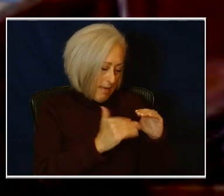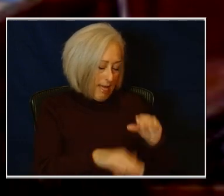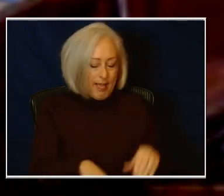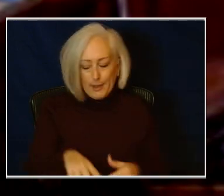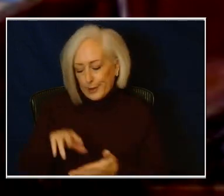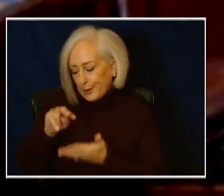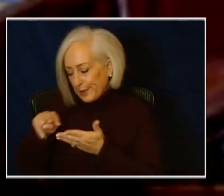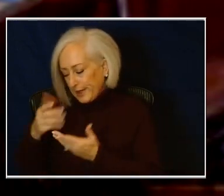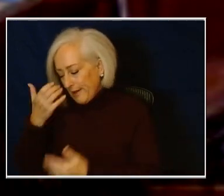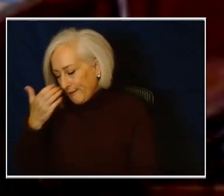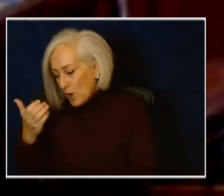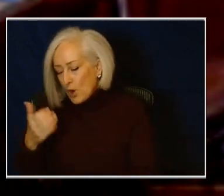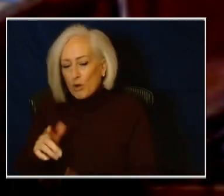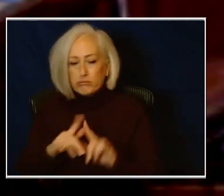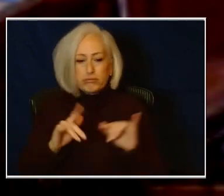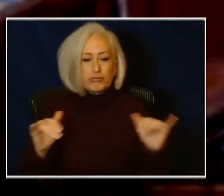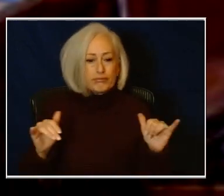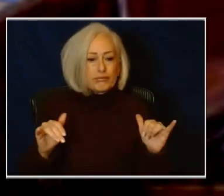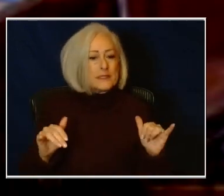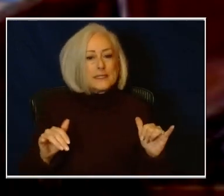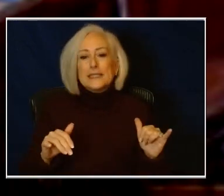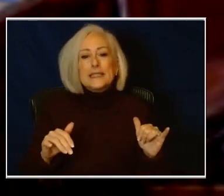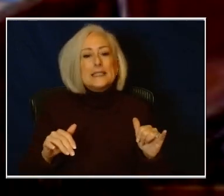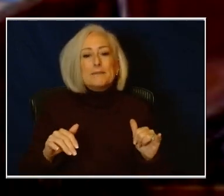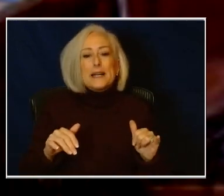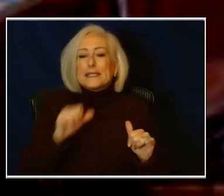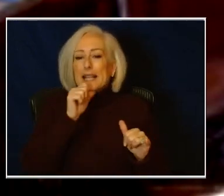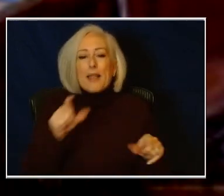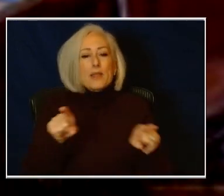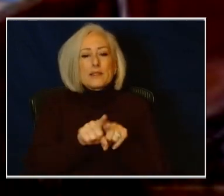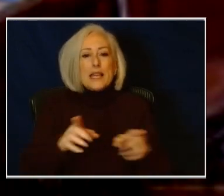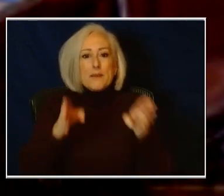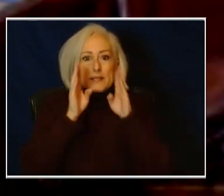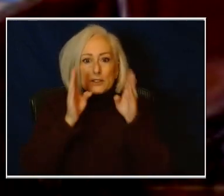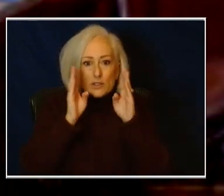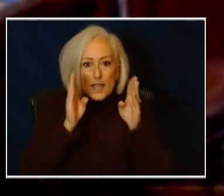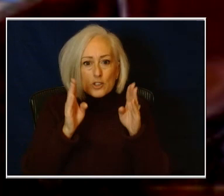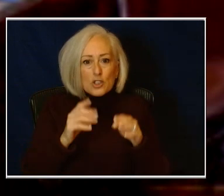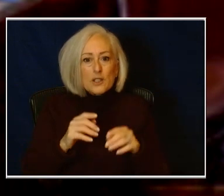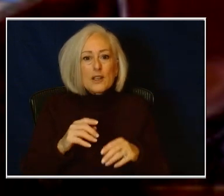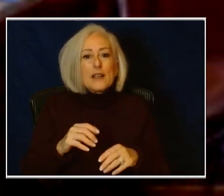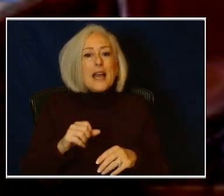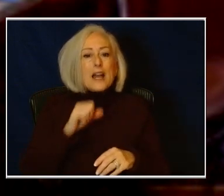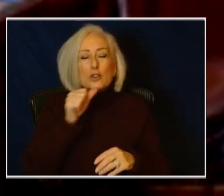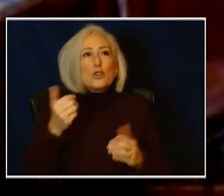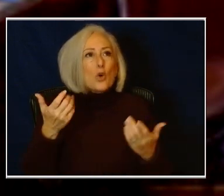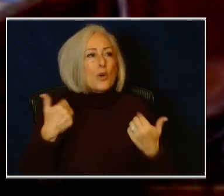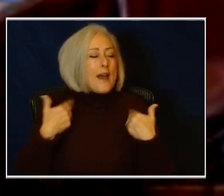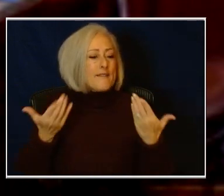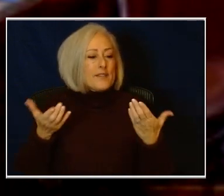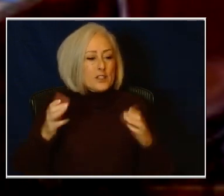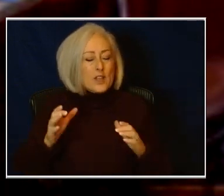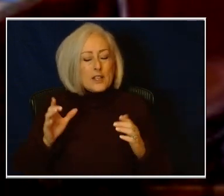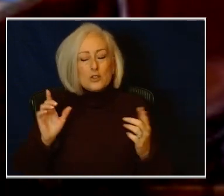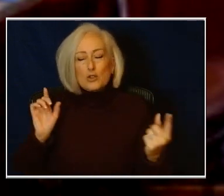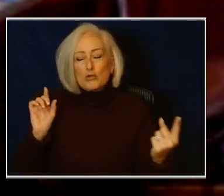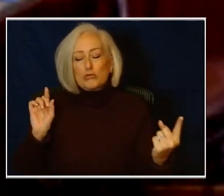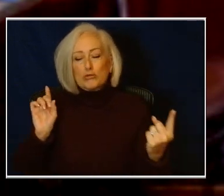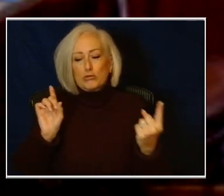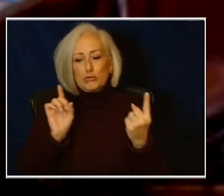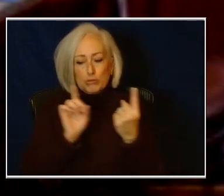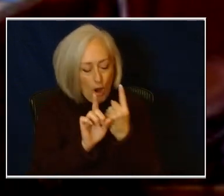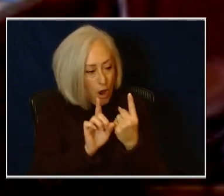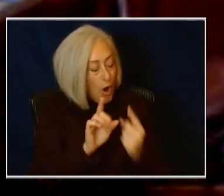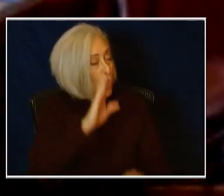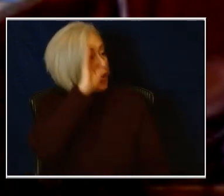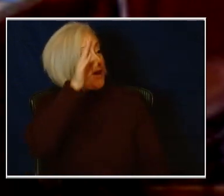get quite the same attention when people are on Zoom, and you don't have the informal running into people and having the synergy that happens when